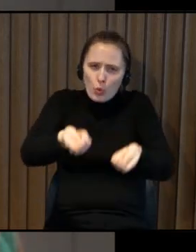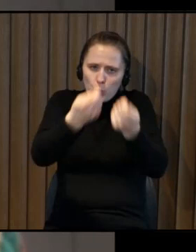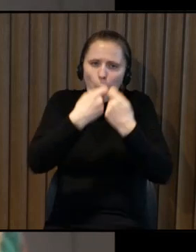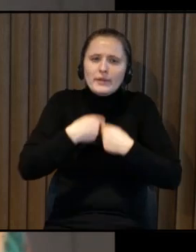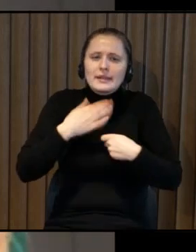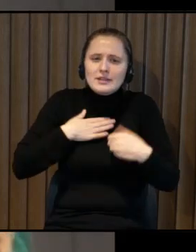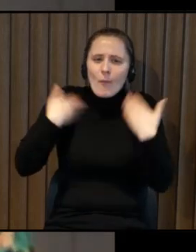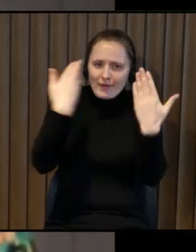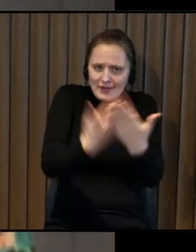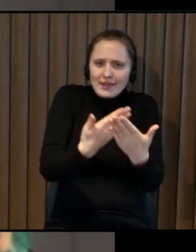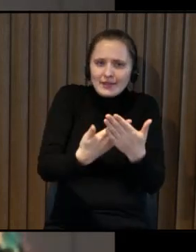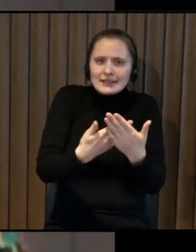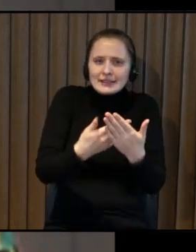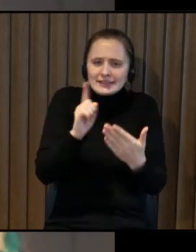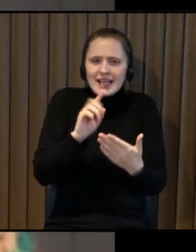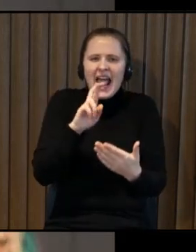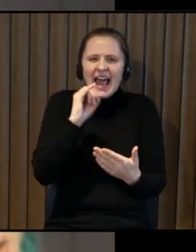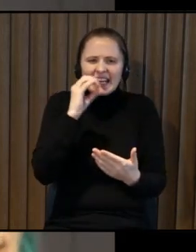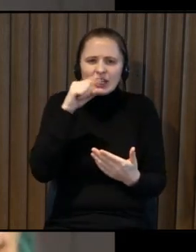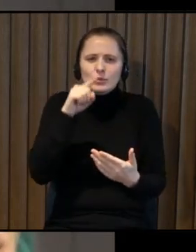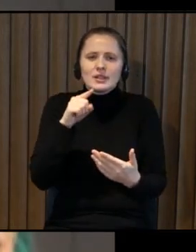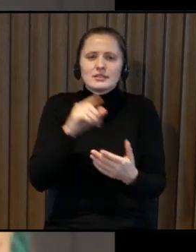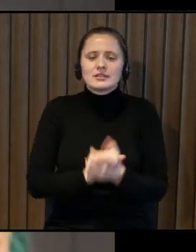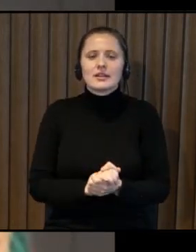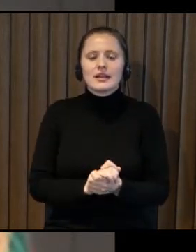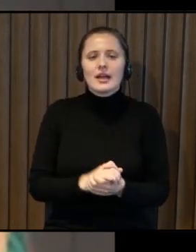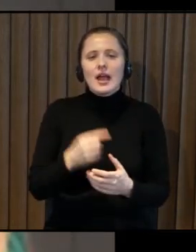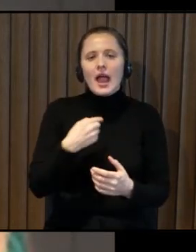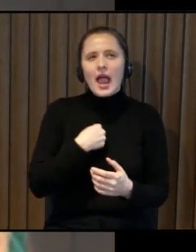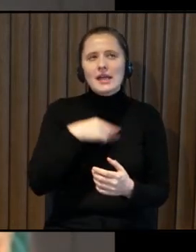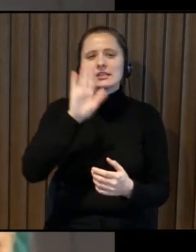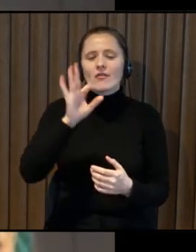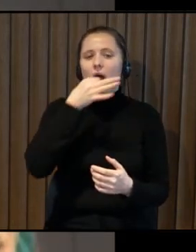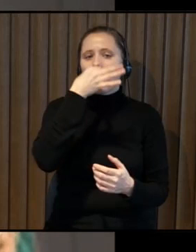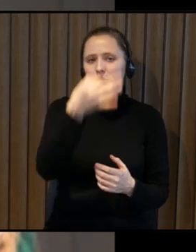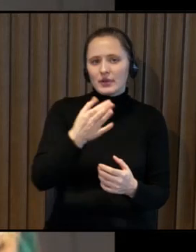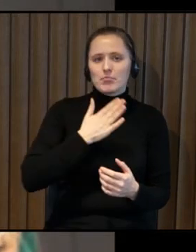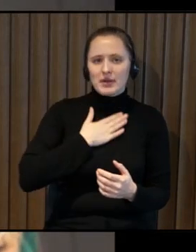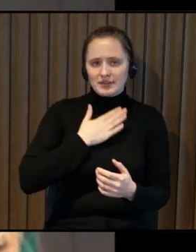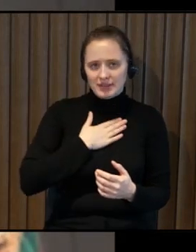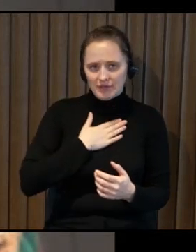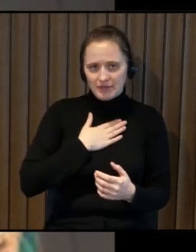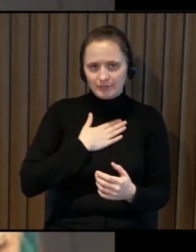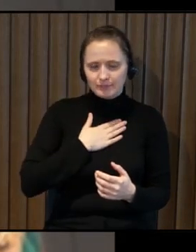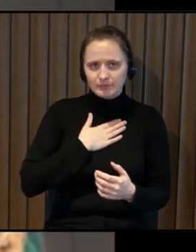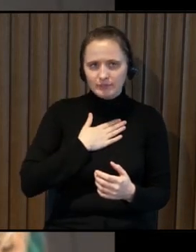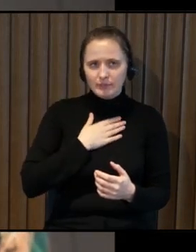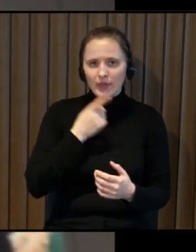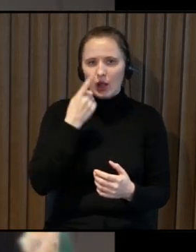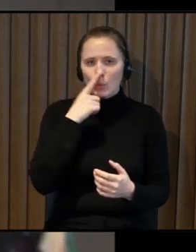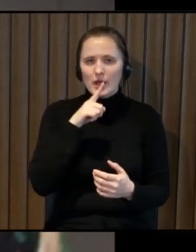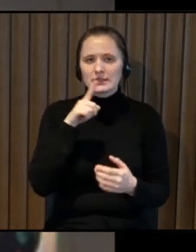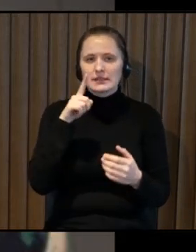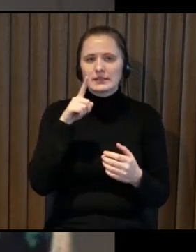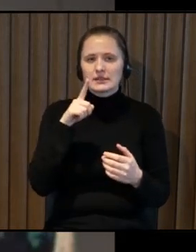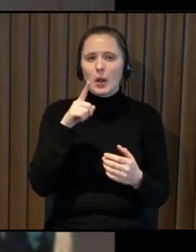city to the west. So is it a westward approach to move towards it? I can answer